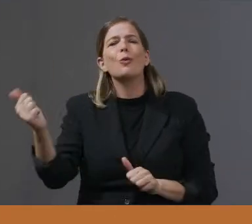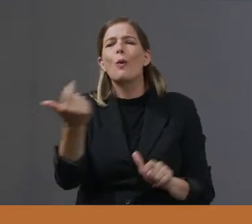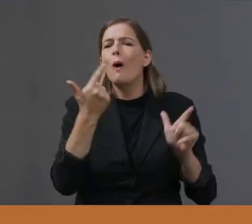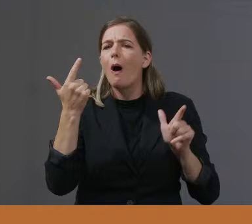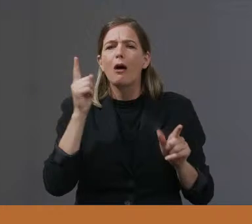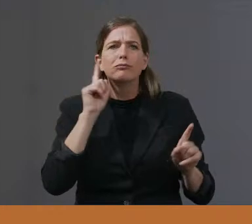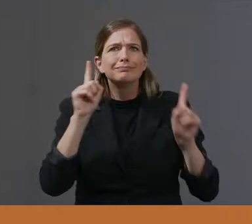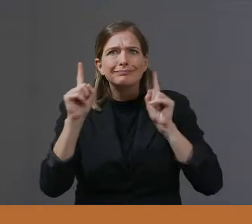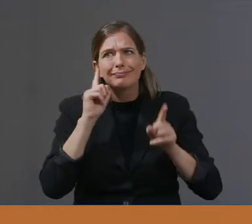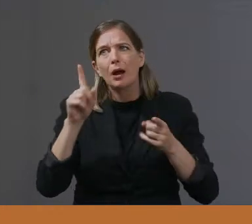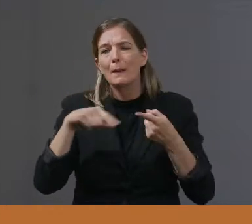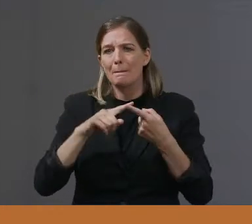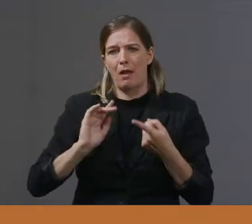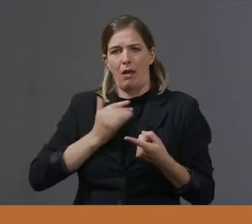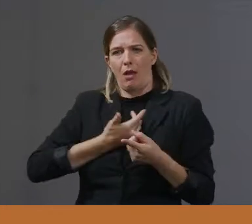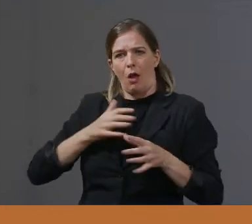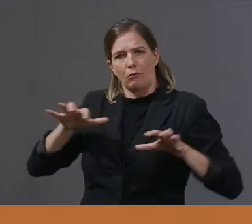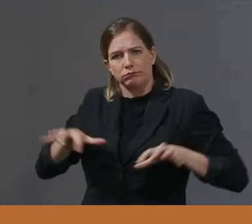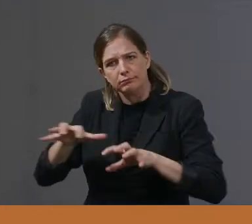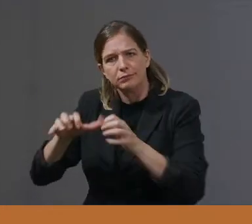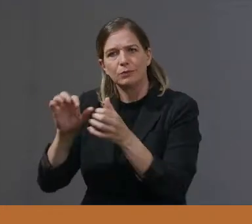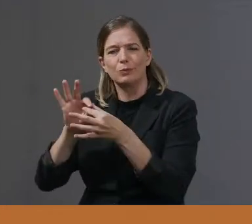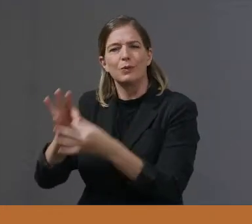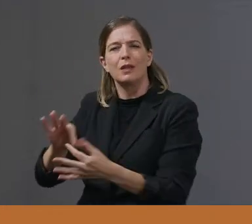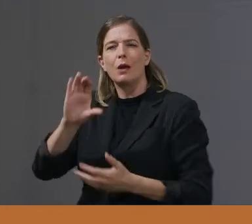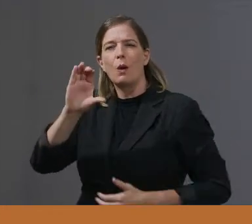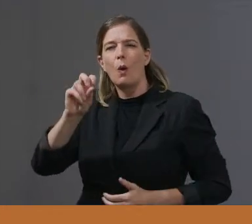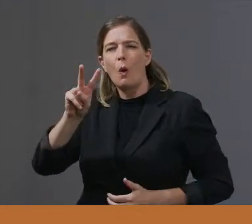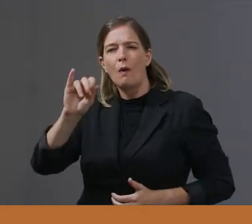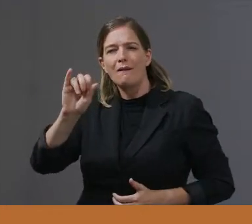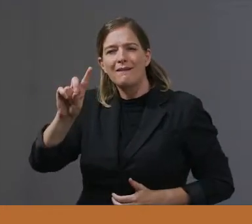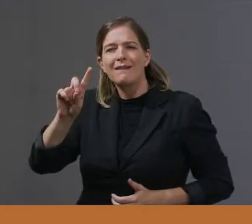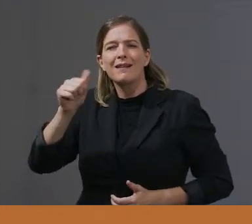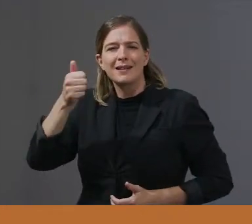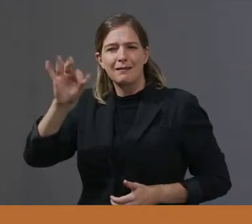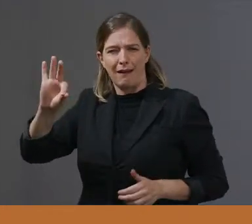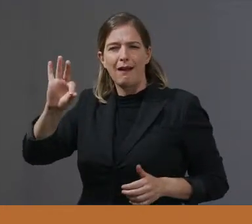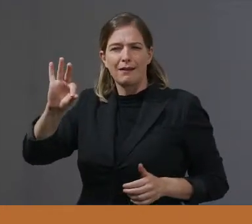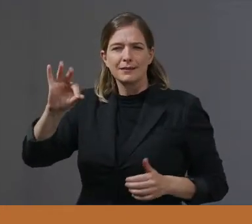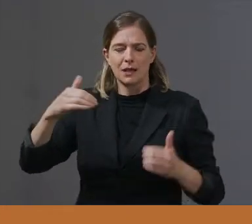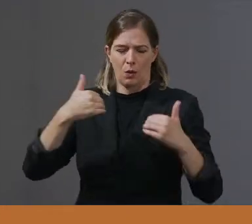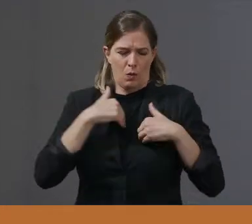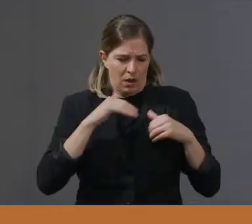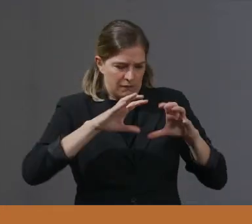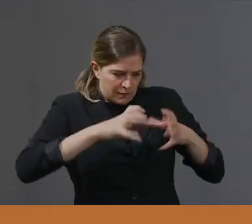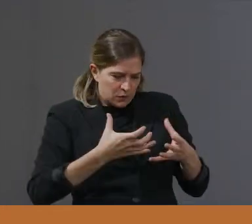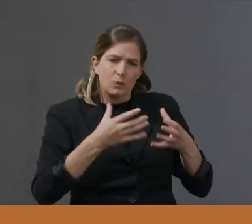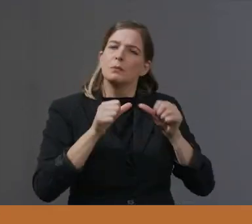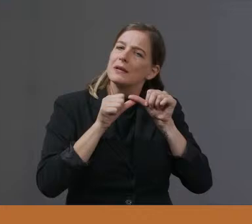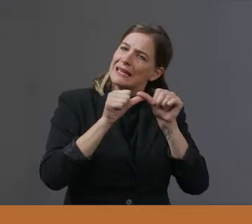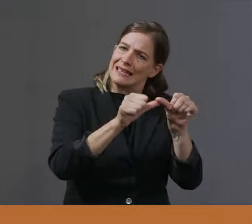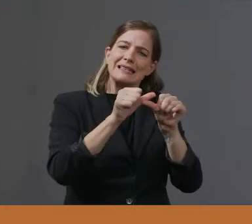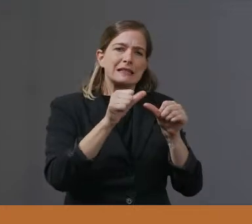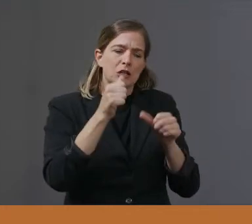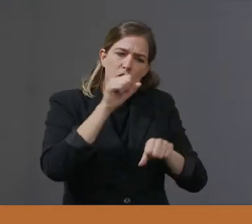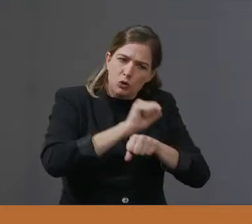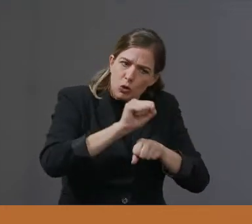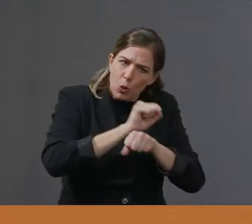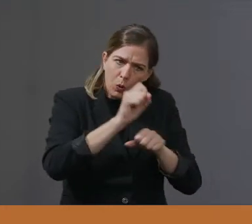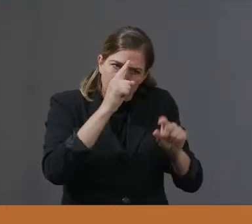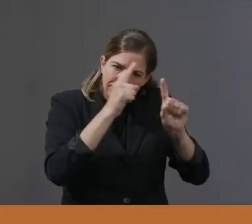we've been doing with COVID-19. We do have Task Force Logistics continuing to work on the food supply and sustainment